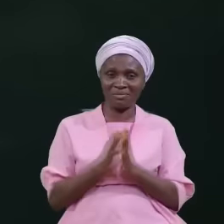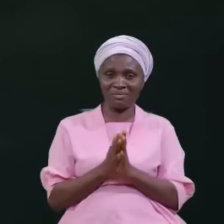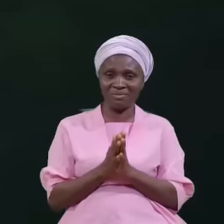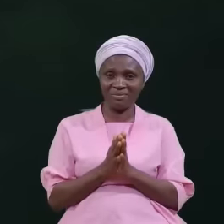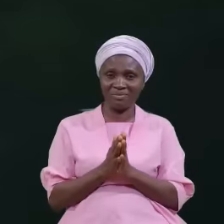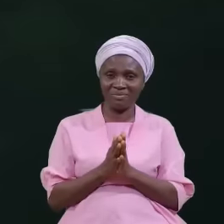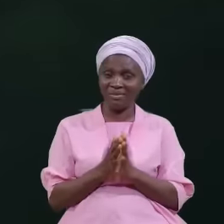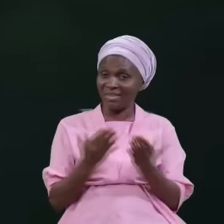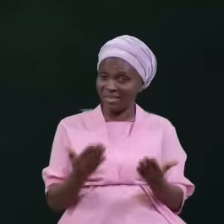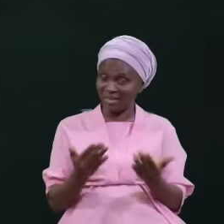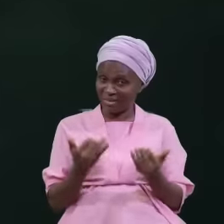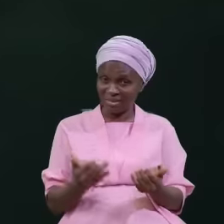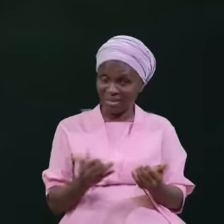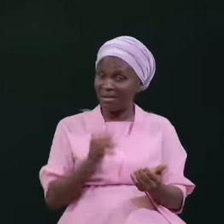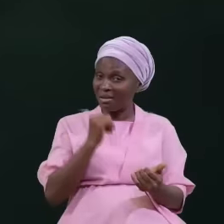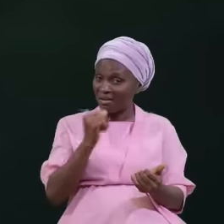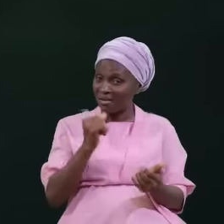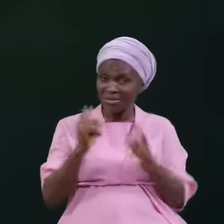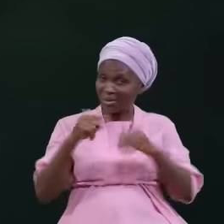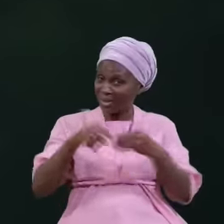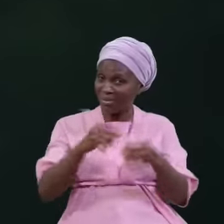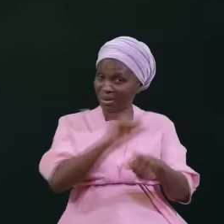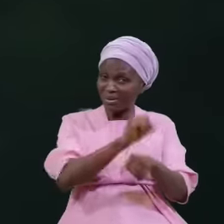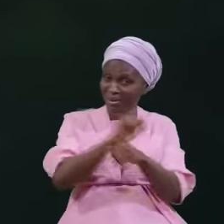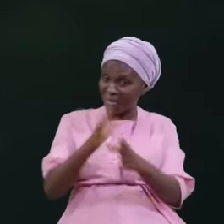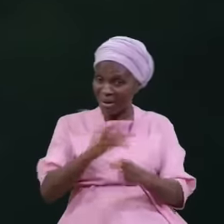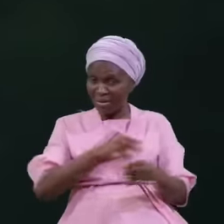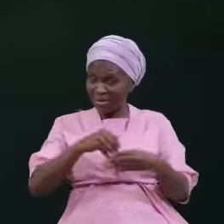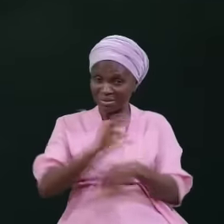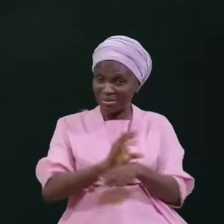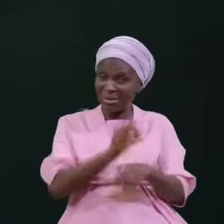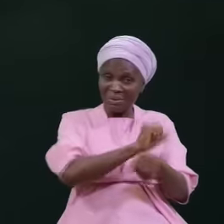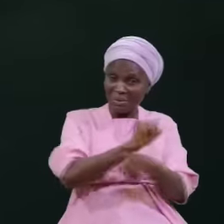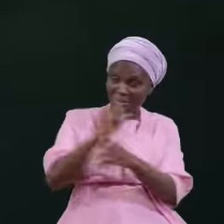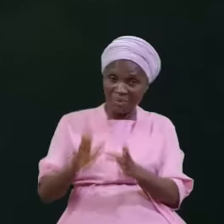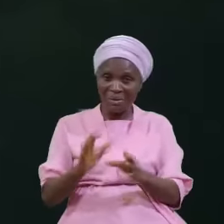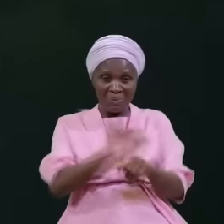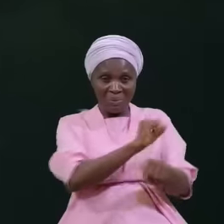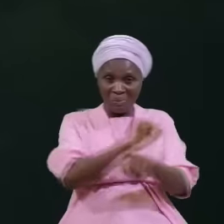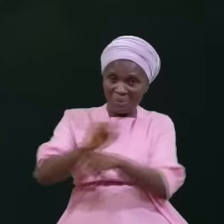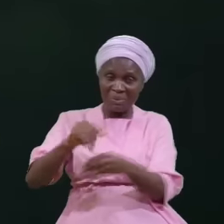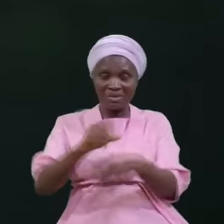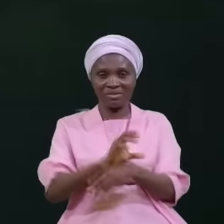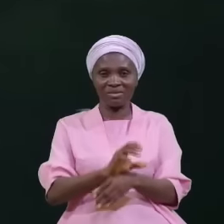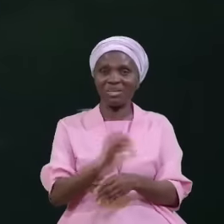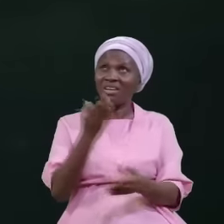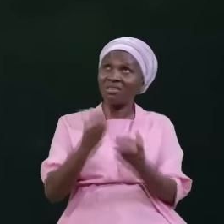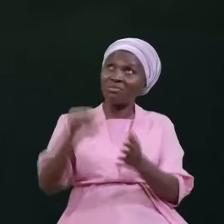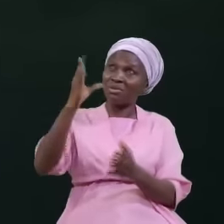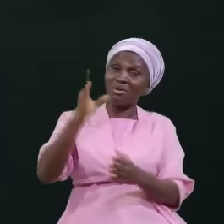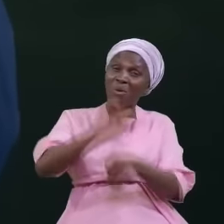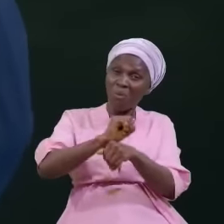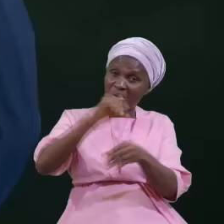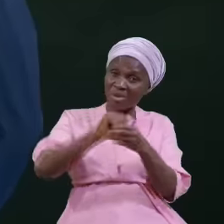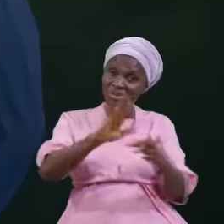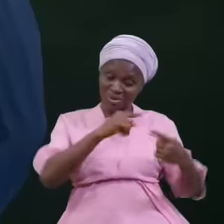church. Work, work, work. Let the Lord walk in your heart right now. Walk in your life